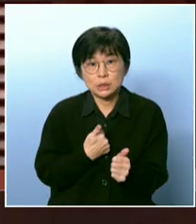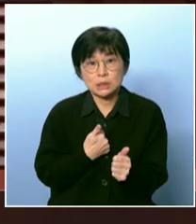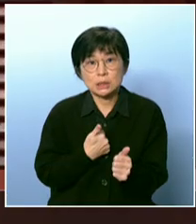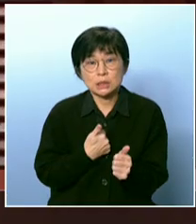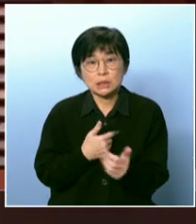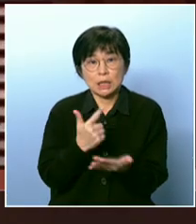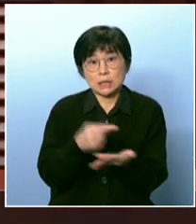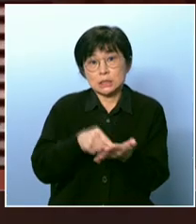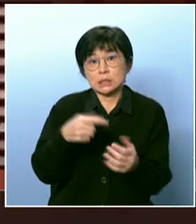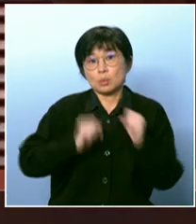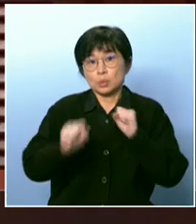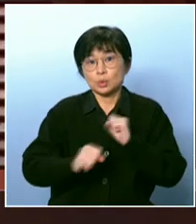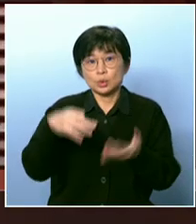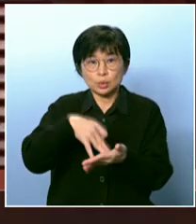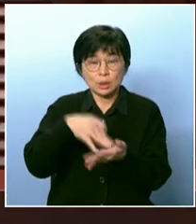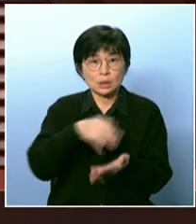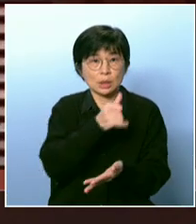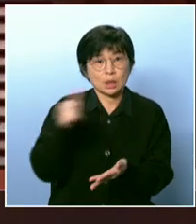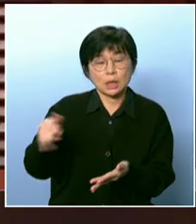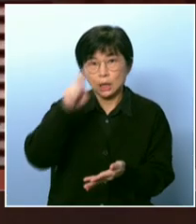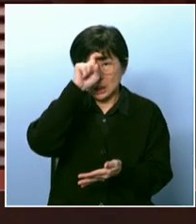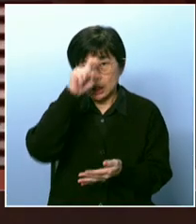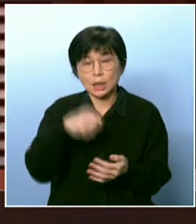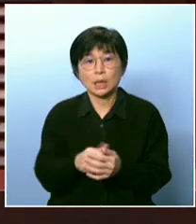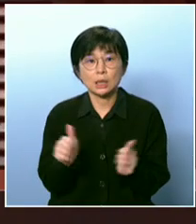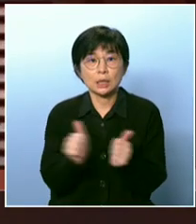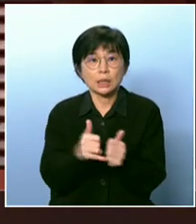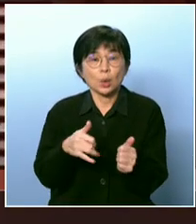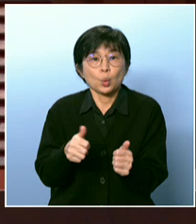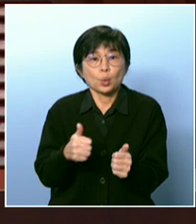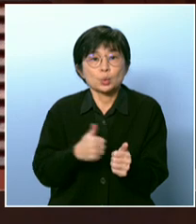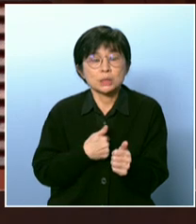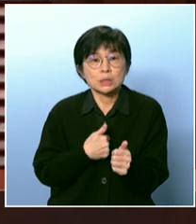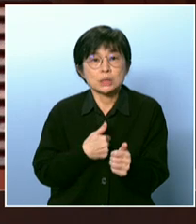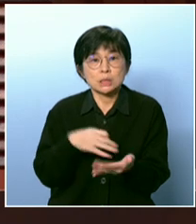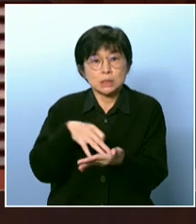is, I also note the audit report in 2019, they talked about the